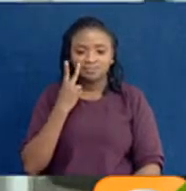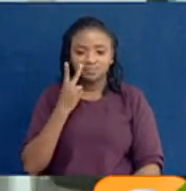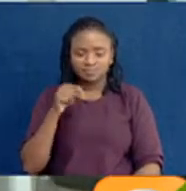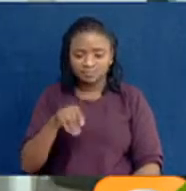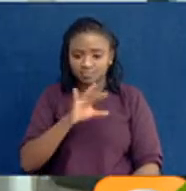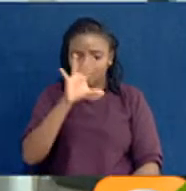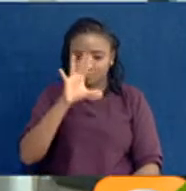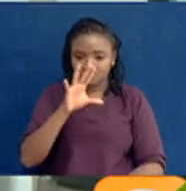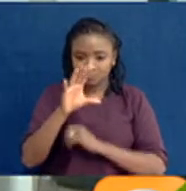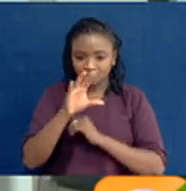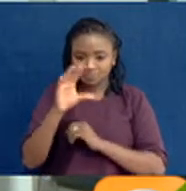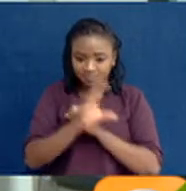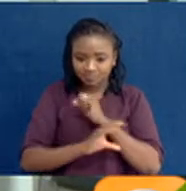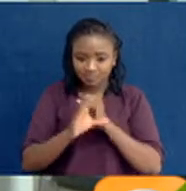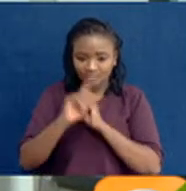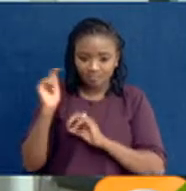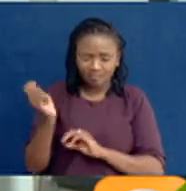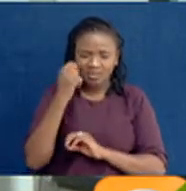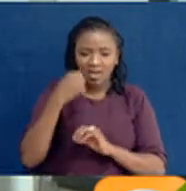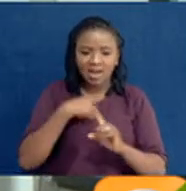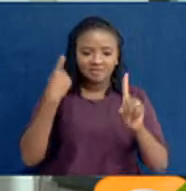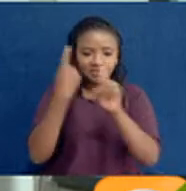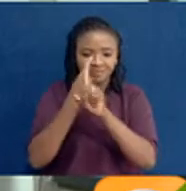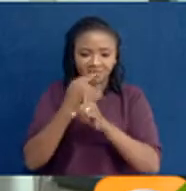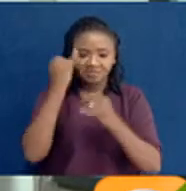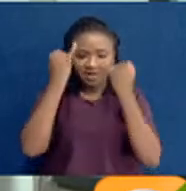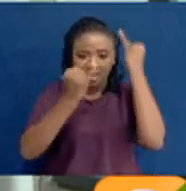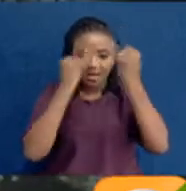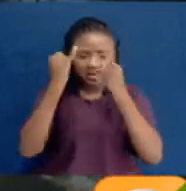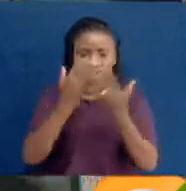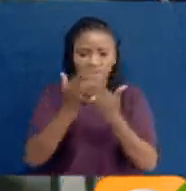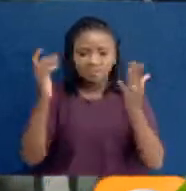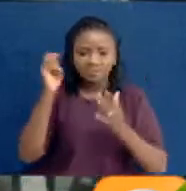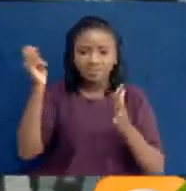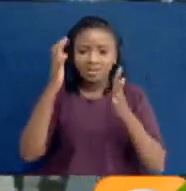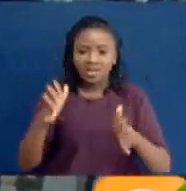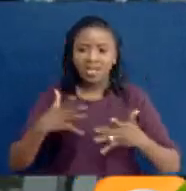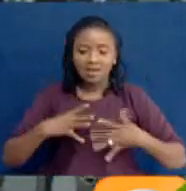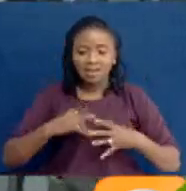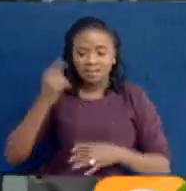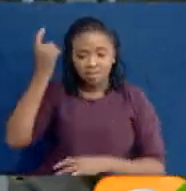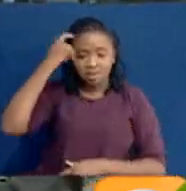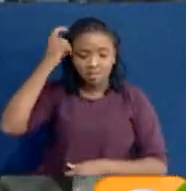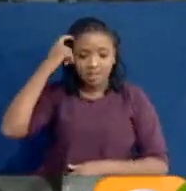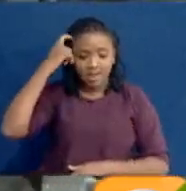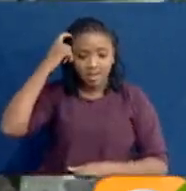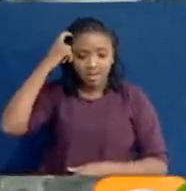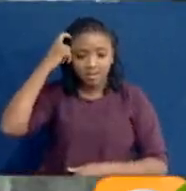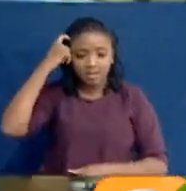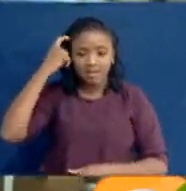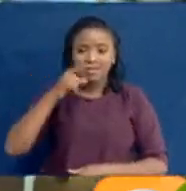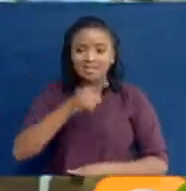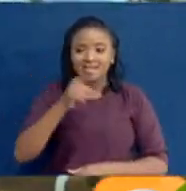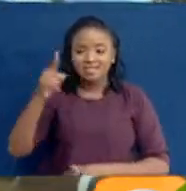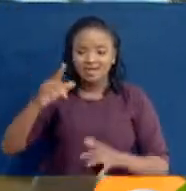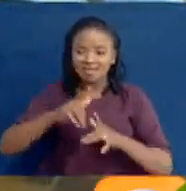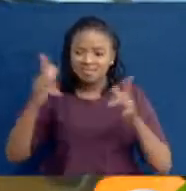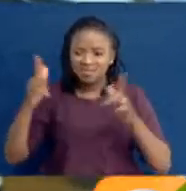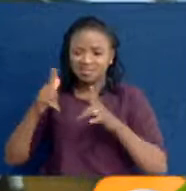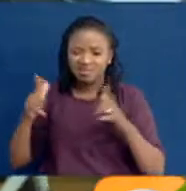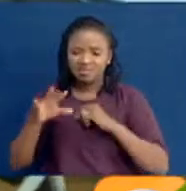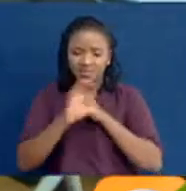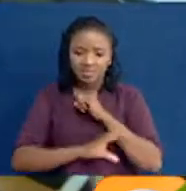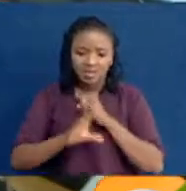Kenya, there are very few ideas that have come from Kenyan people's minds that are in big formalized factories. One of the